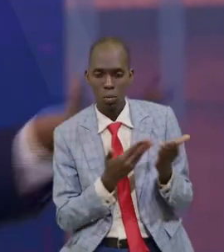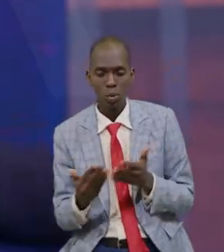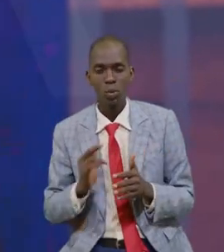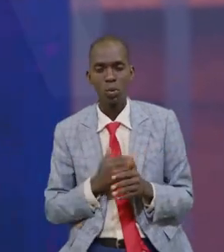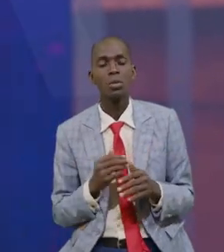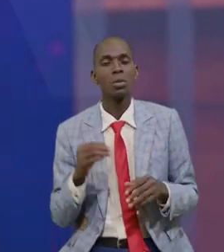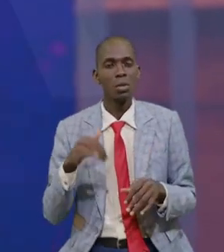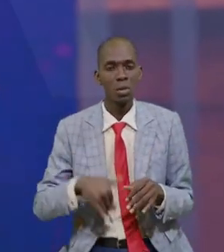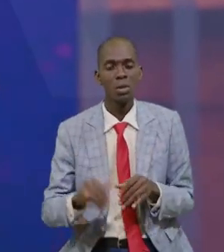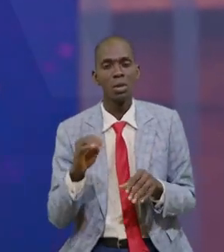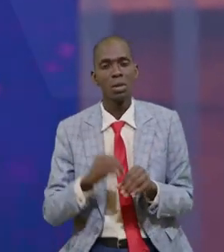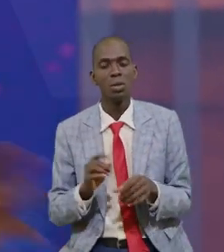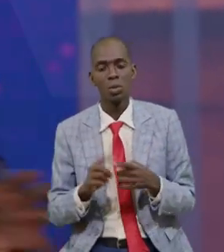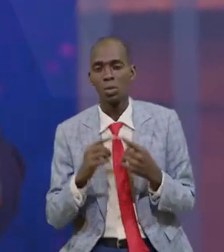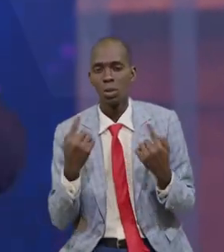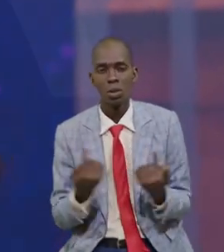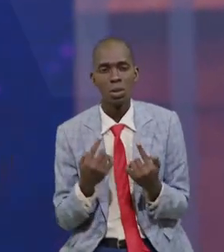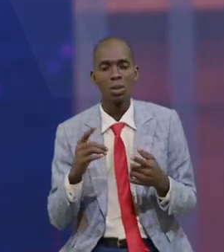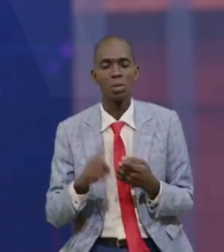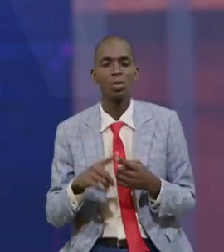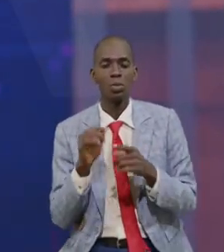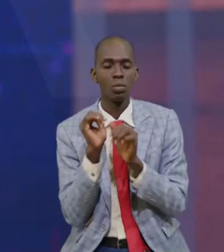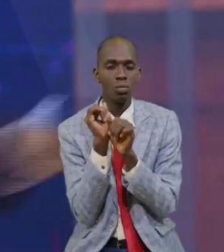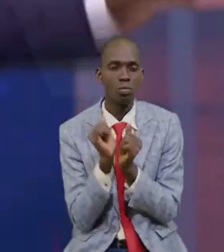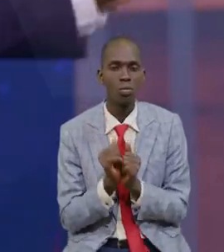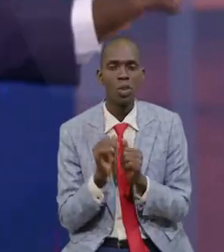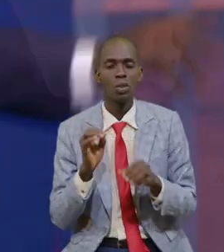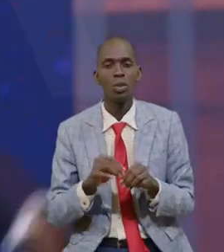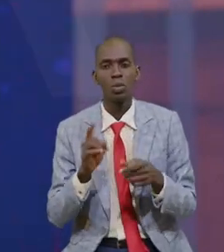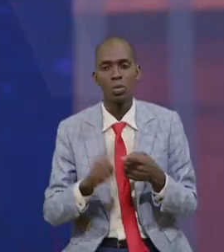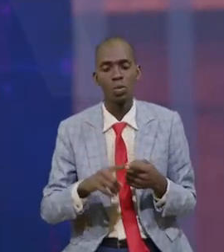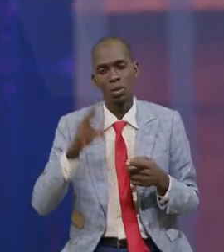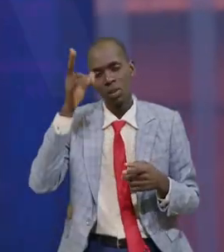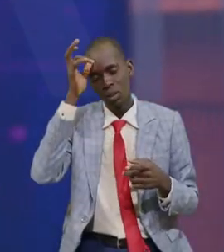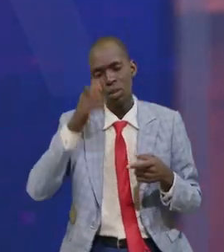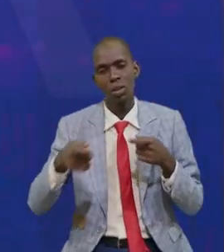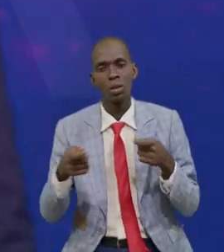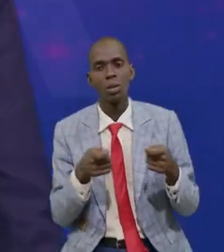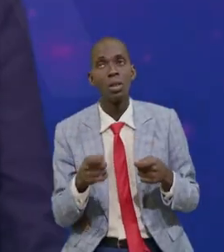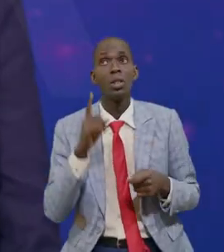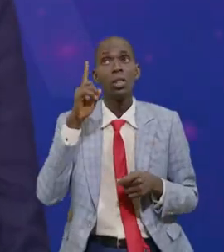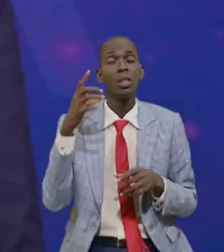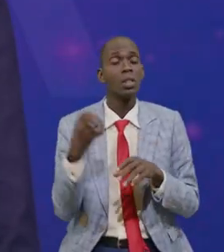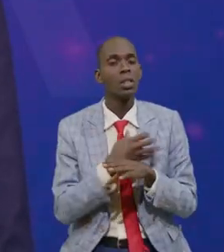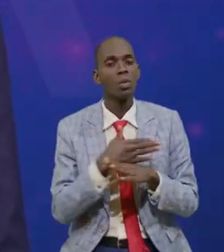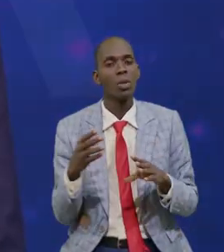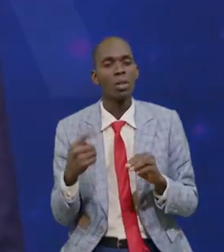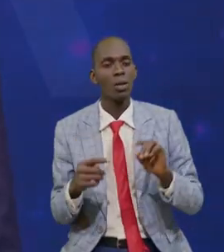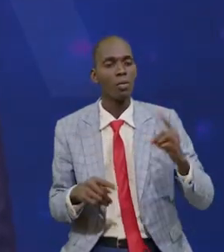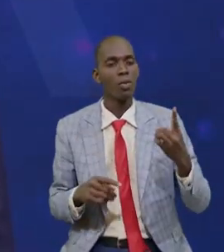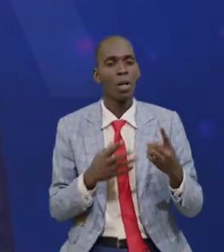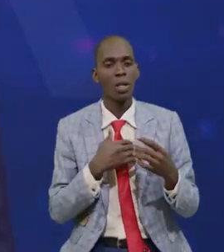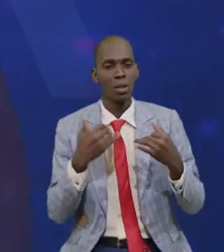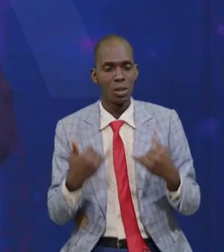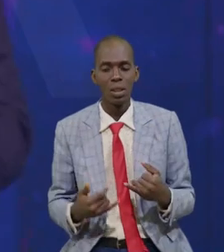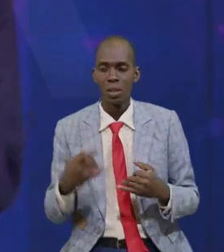into sickness, into satanic dominion, he taketh away the first. And now the second, the last Adam,